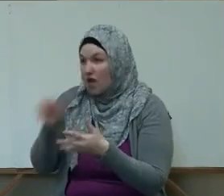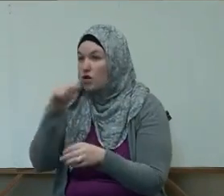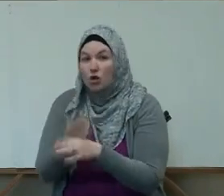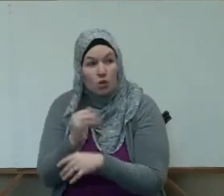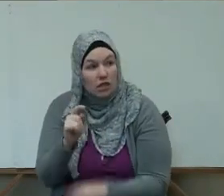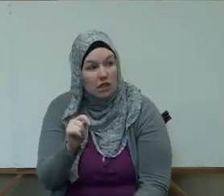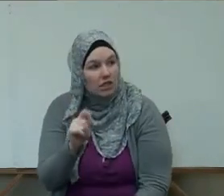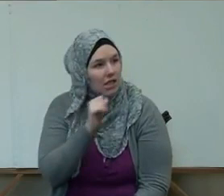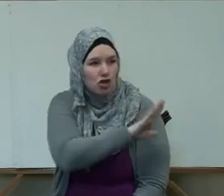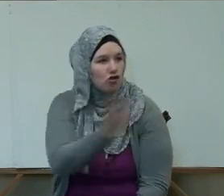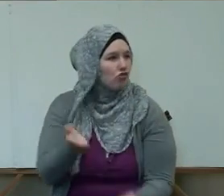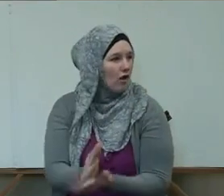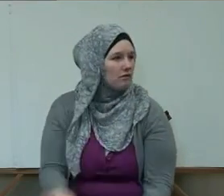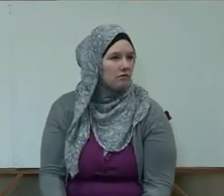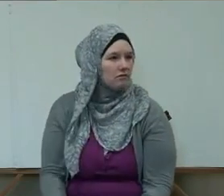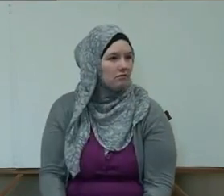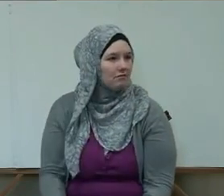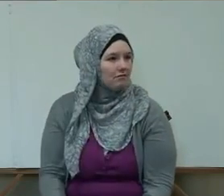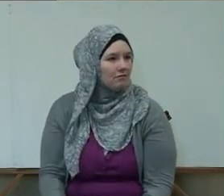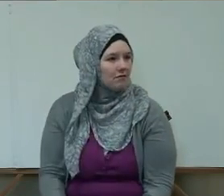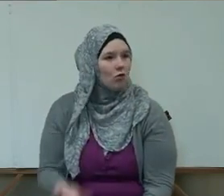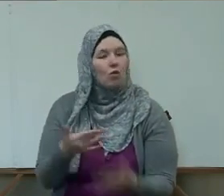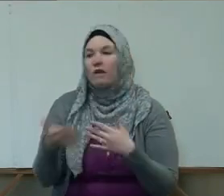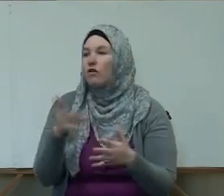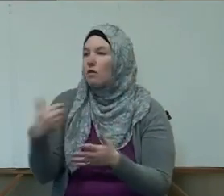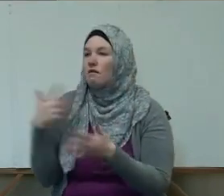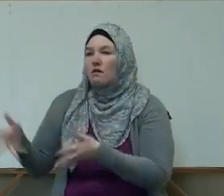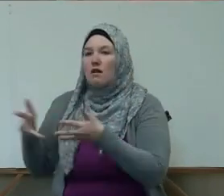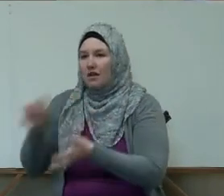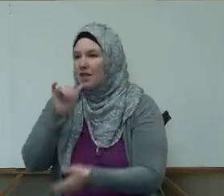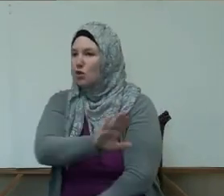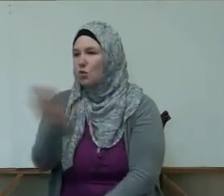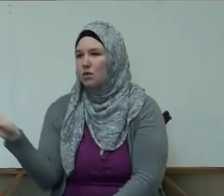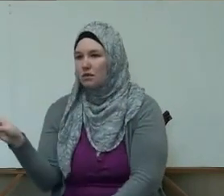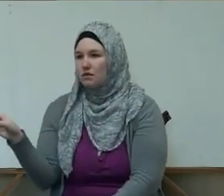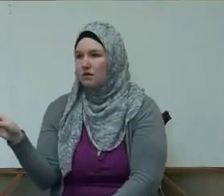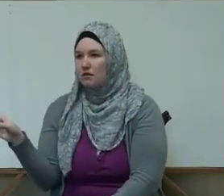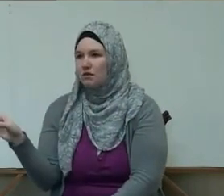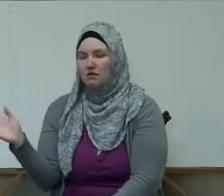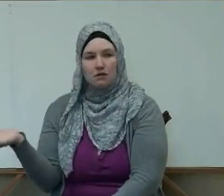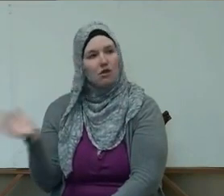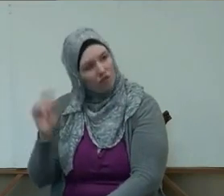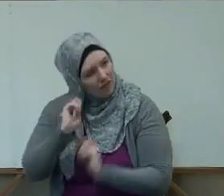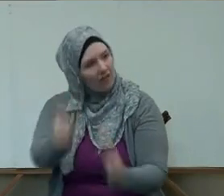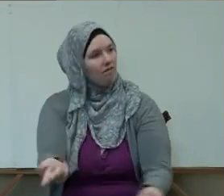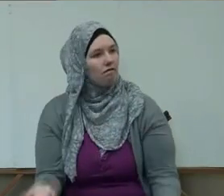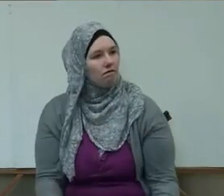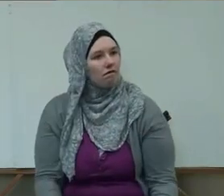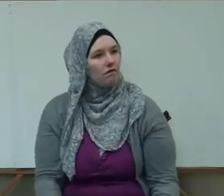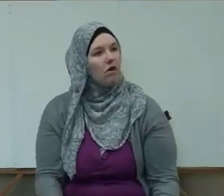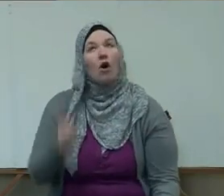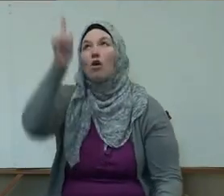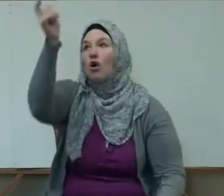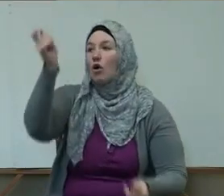not your right. Whatever is extra is not yours. Which means all what we have been saying all along, that